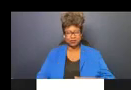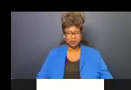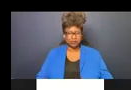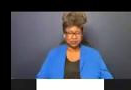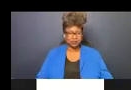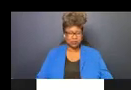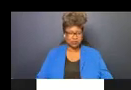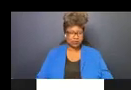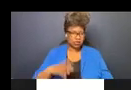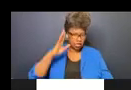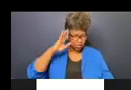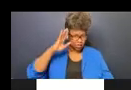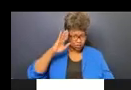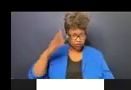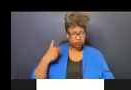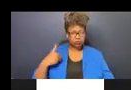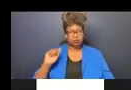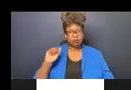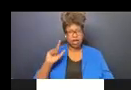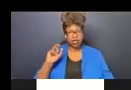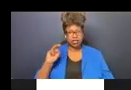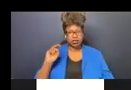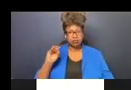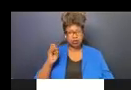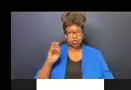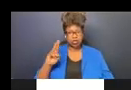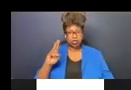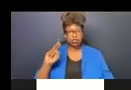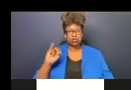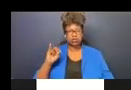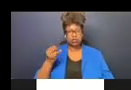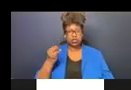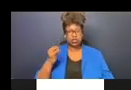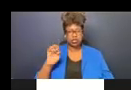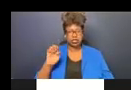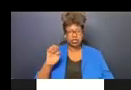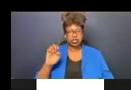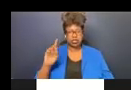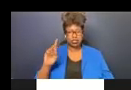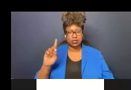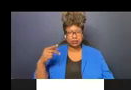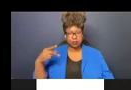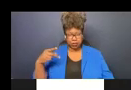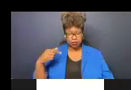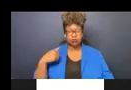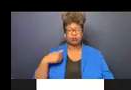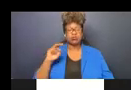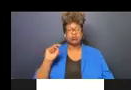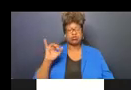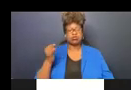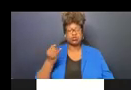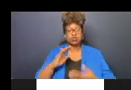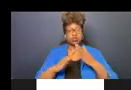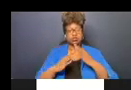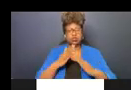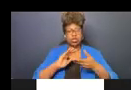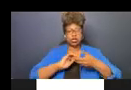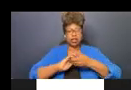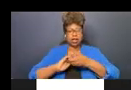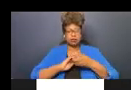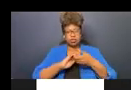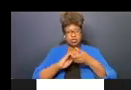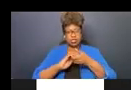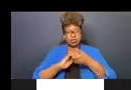Hey all, I'm Alan Miller, New Jersey DEP. I'm in the New Jersey's Community Collaborative Initiative